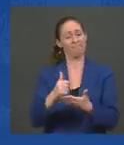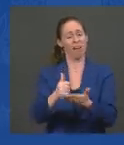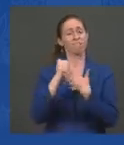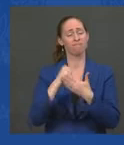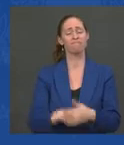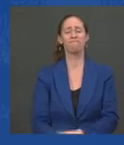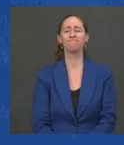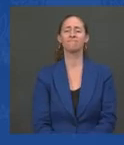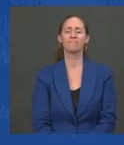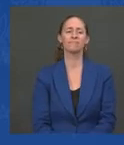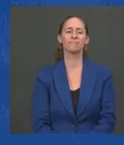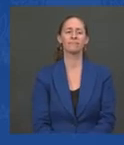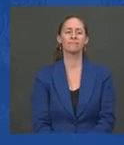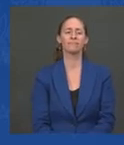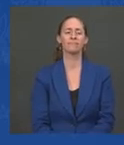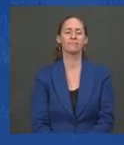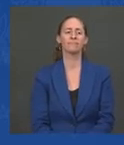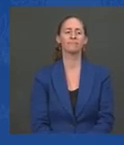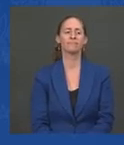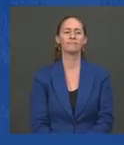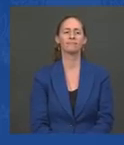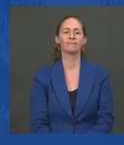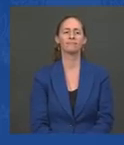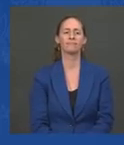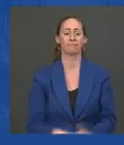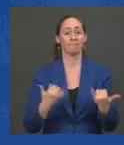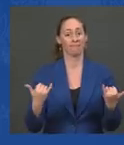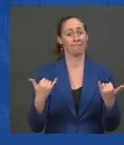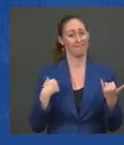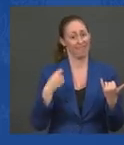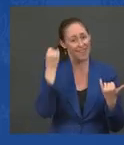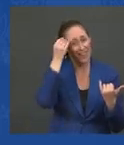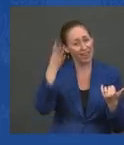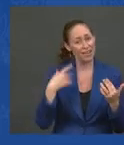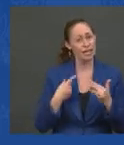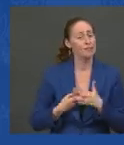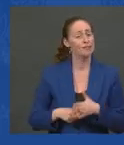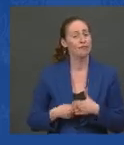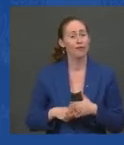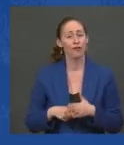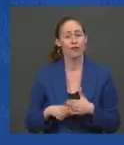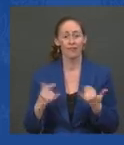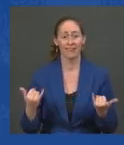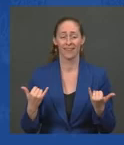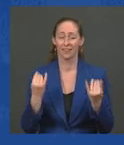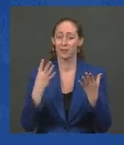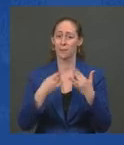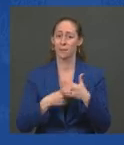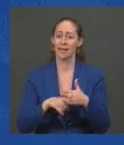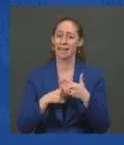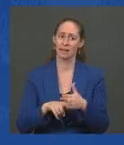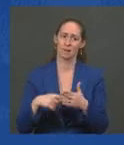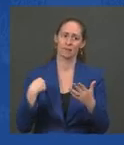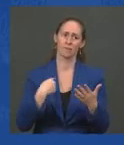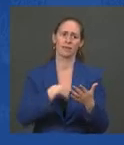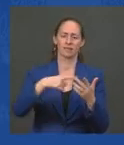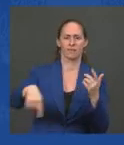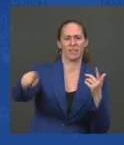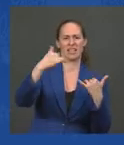We did it in a record time, and we're just getting started because of all of you in the audience here. You've been the engine behind all of